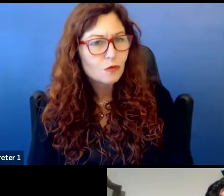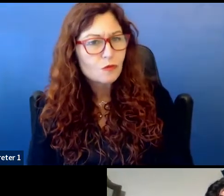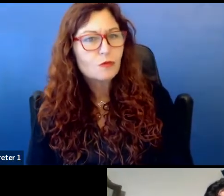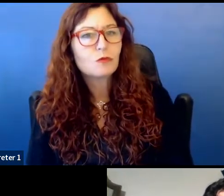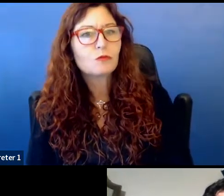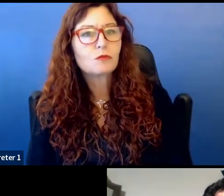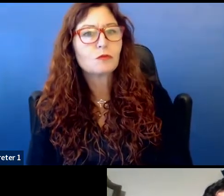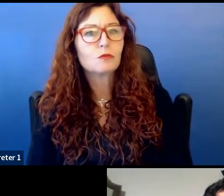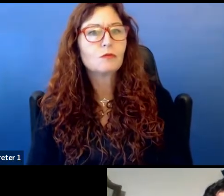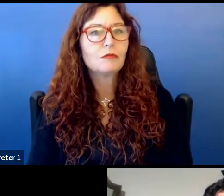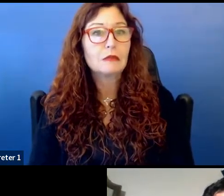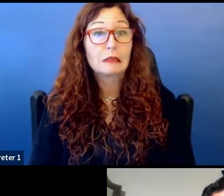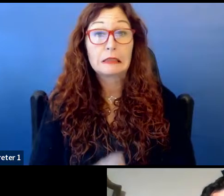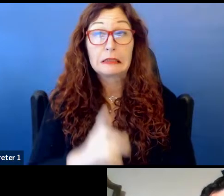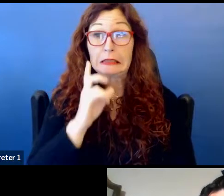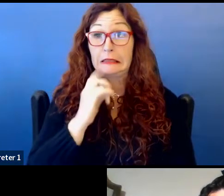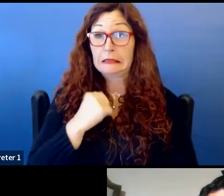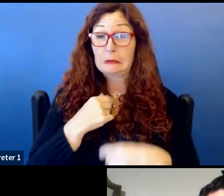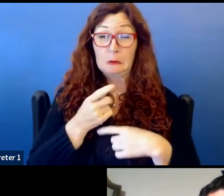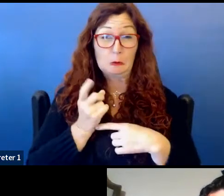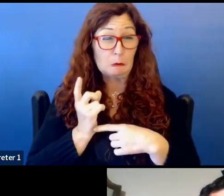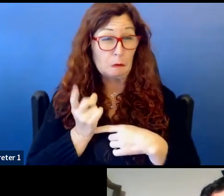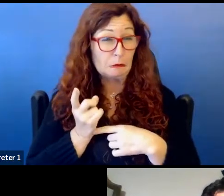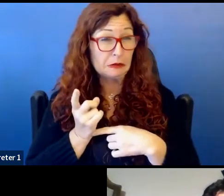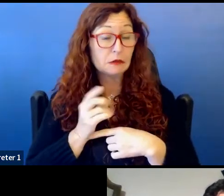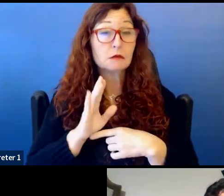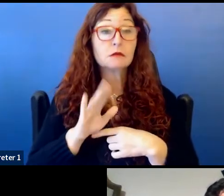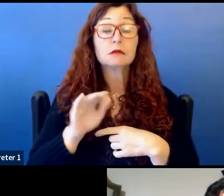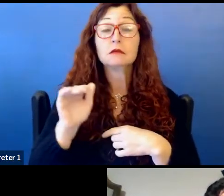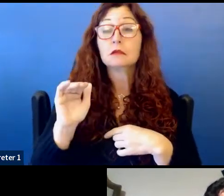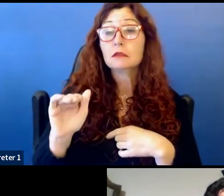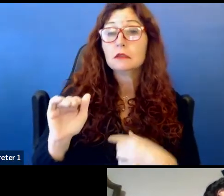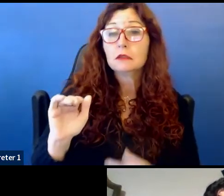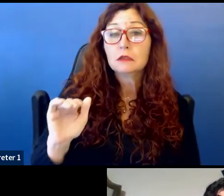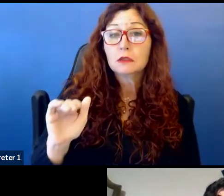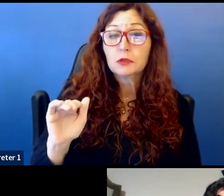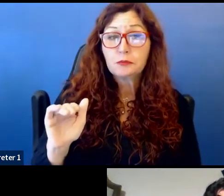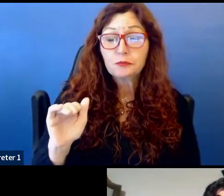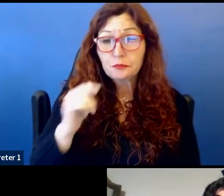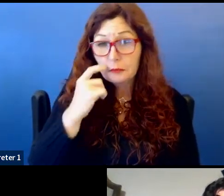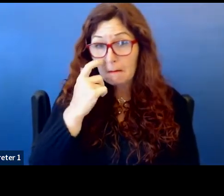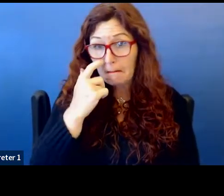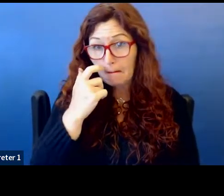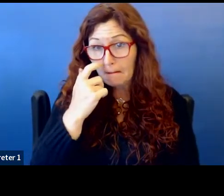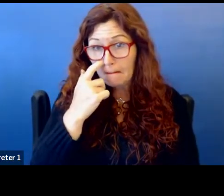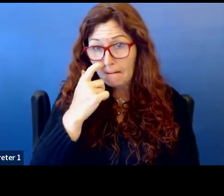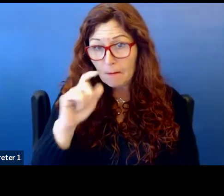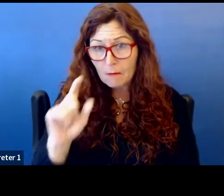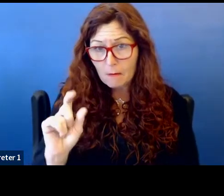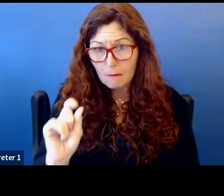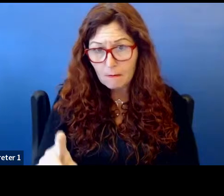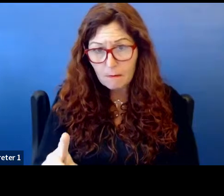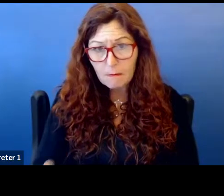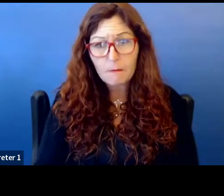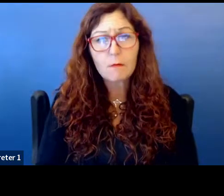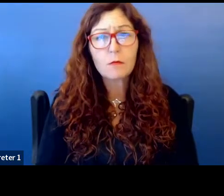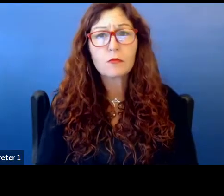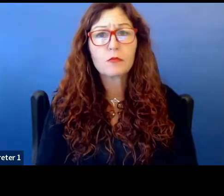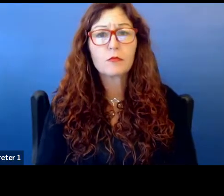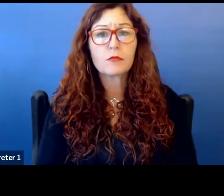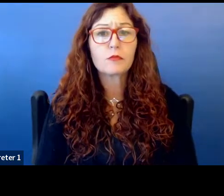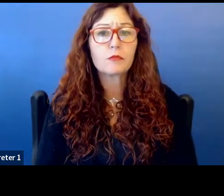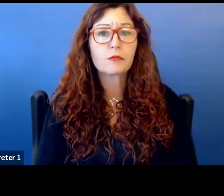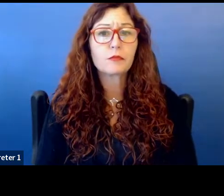think i have about a minute left let me turn to ms wells and just say um the programs that you have